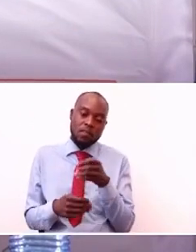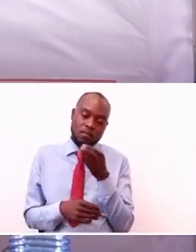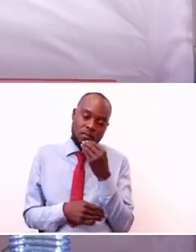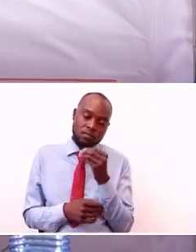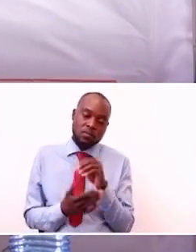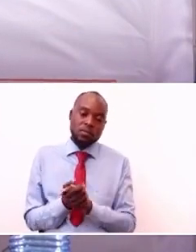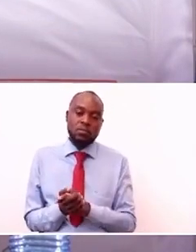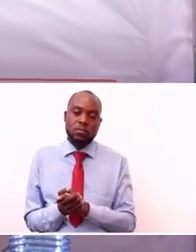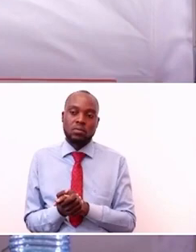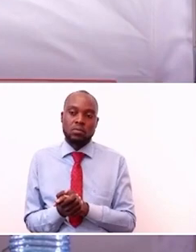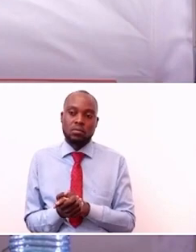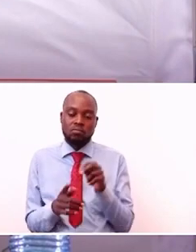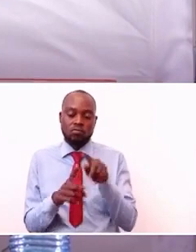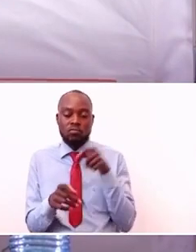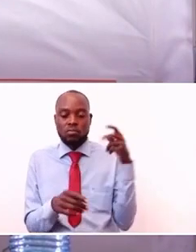Kenya.